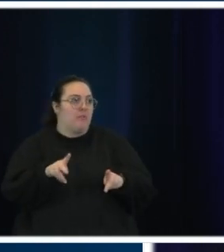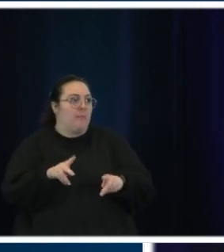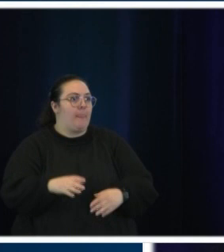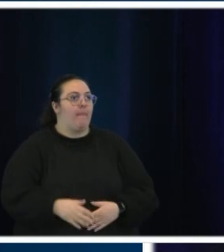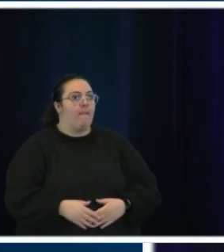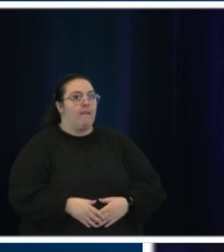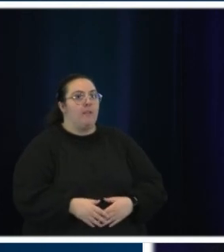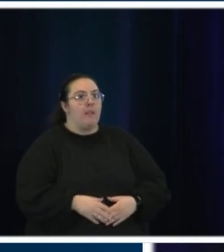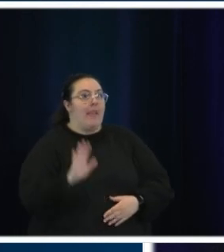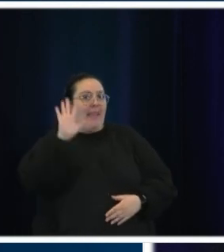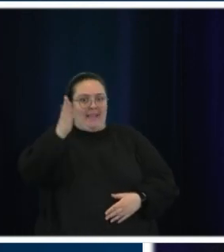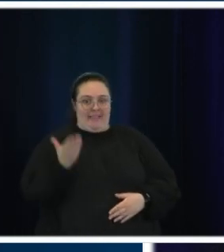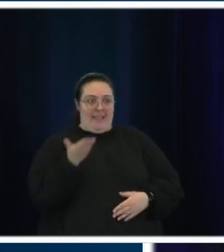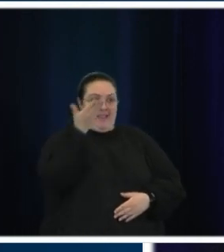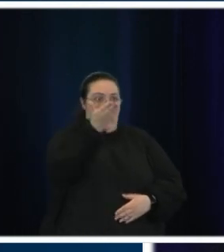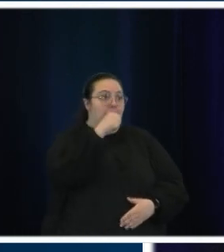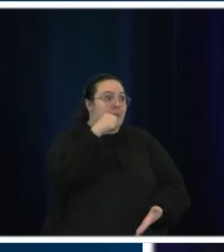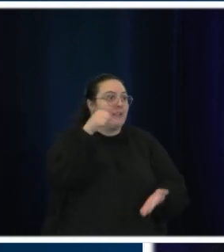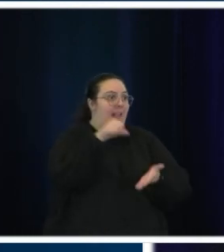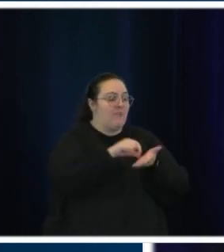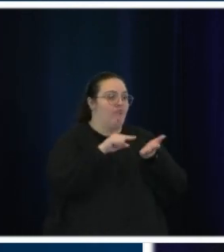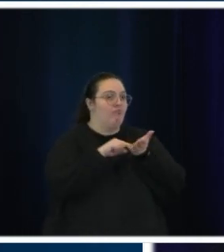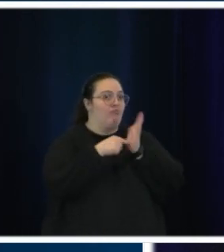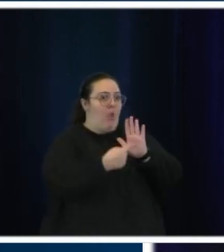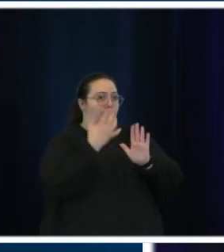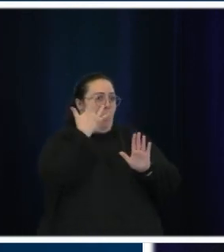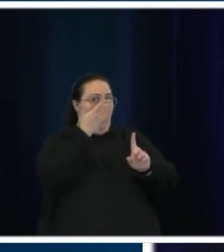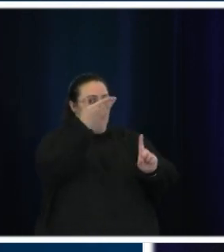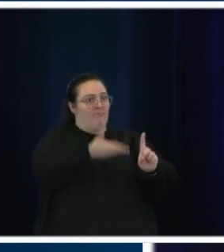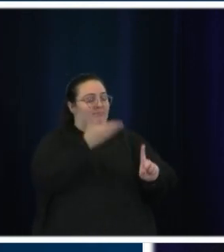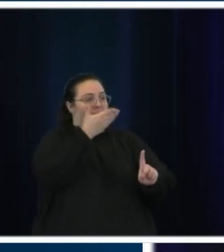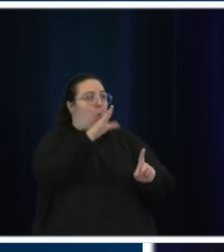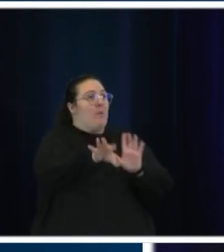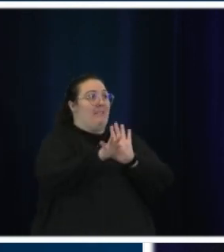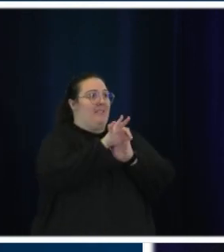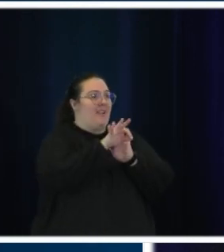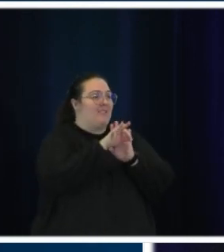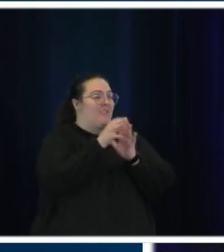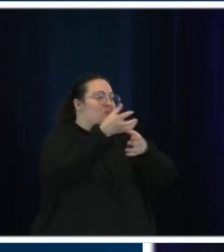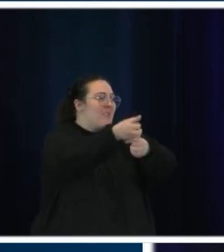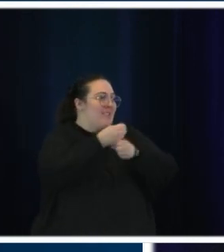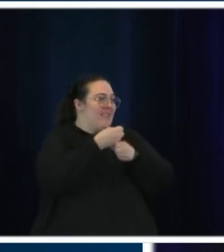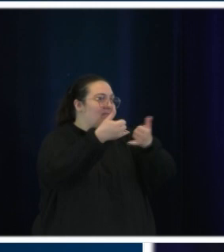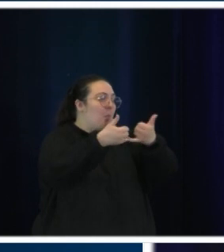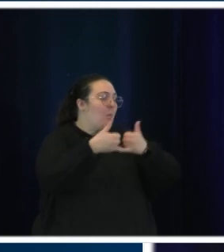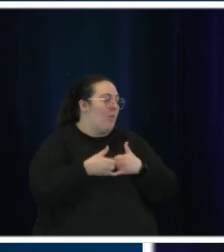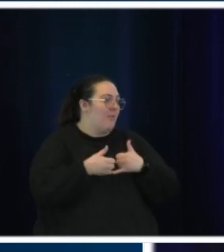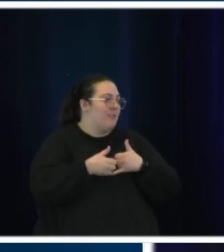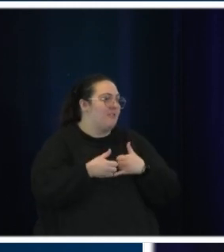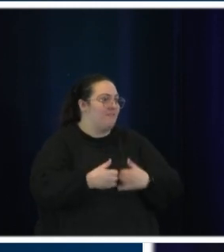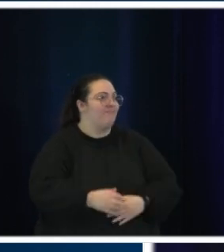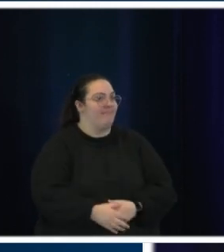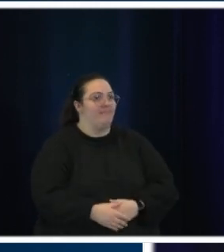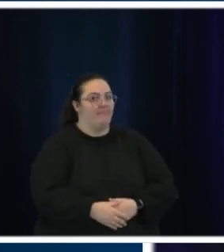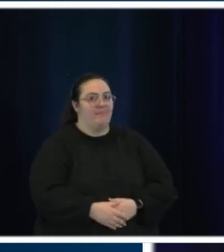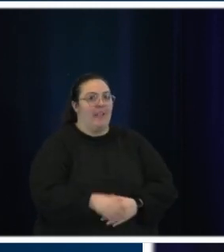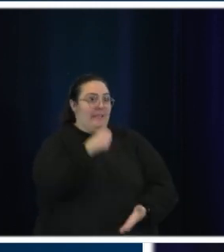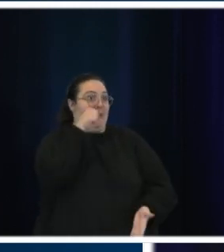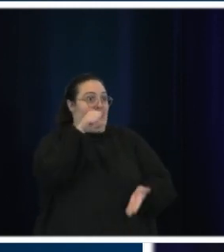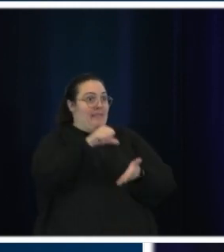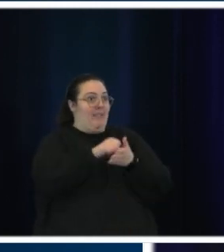letter exemplifies why they were selected to receive this award. It